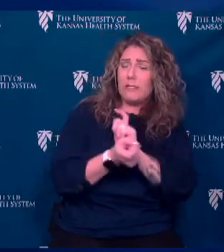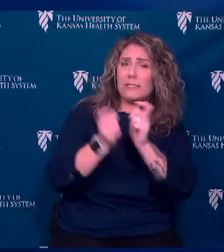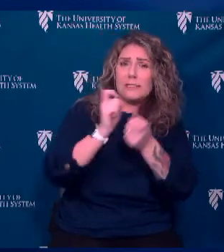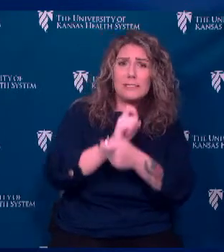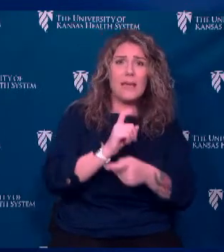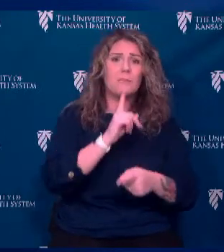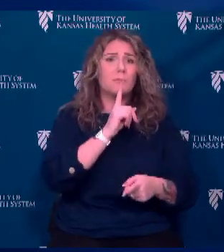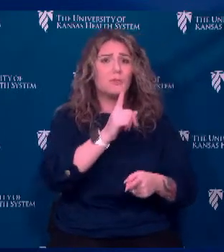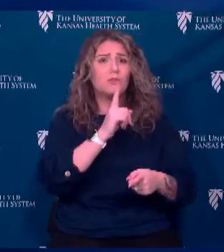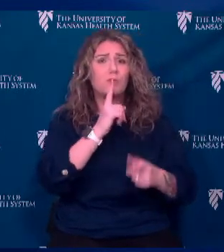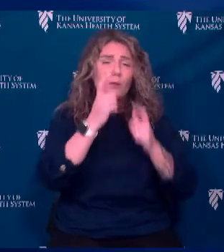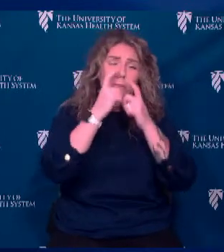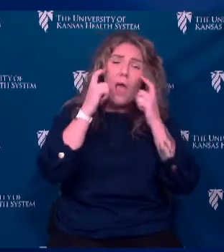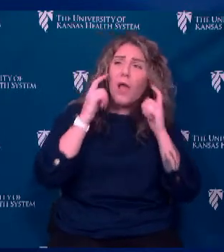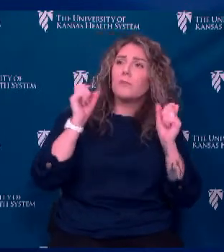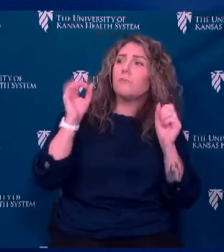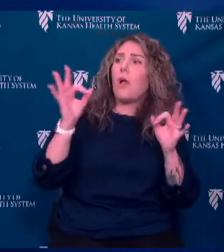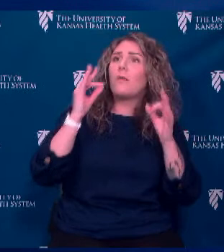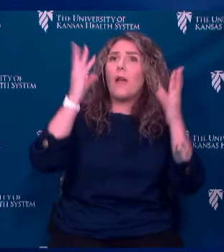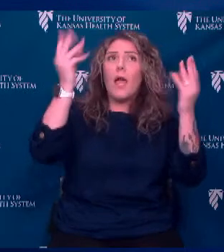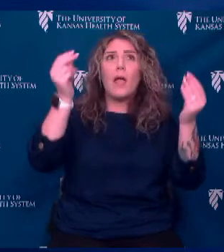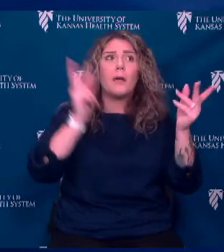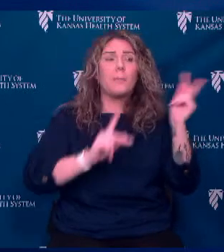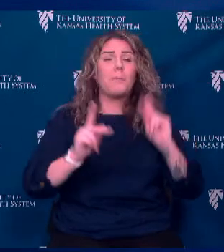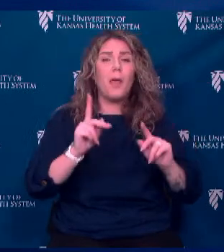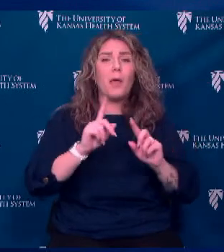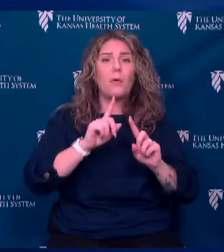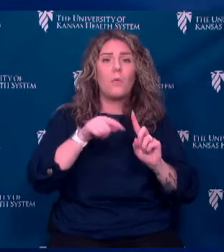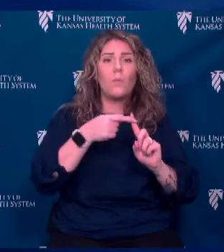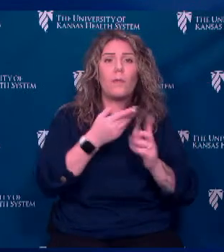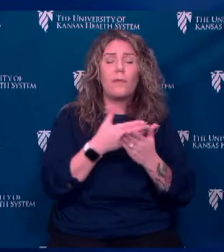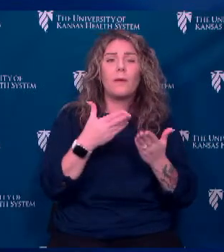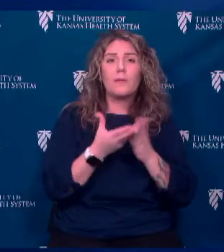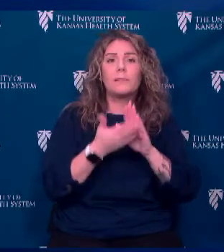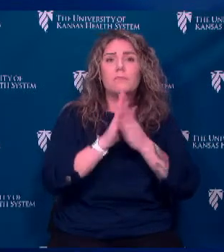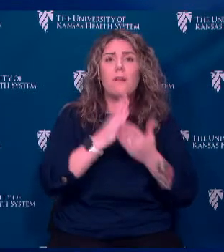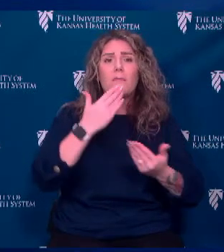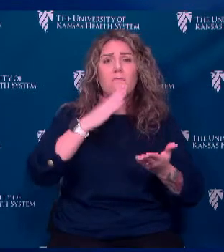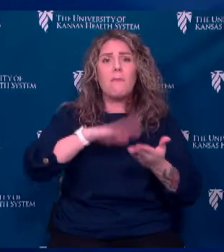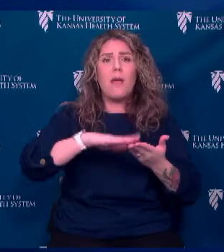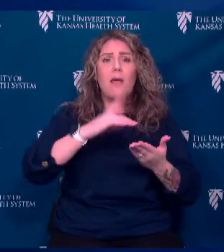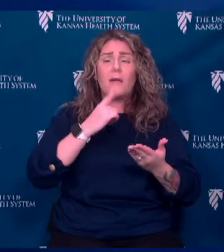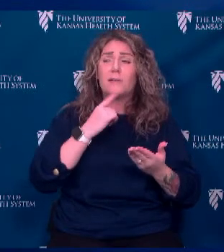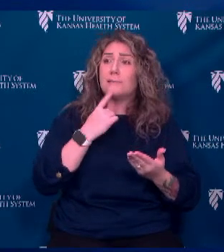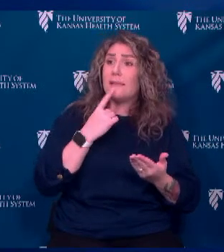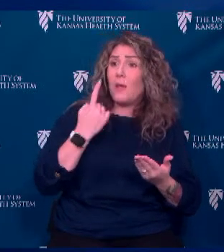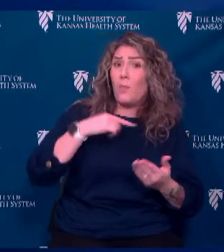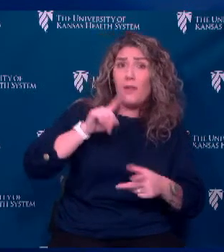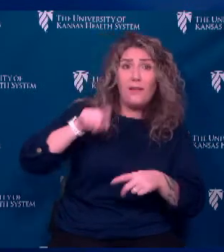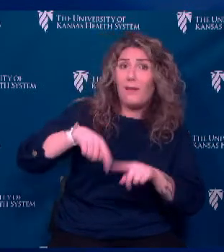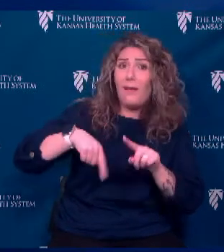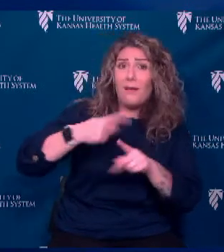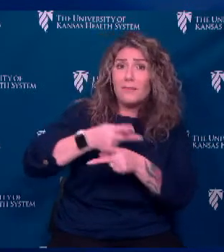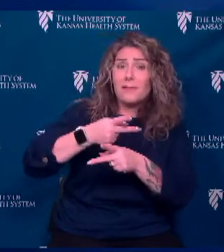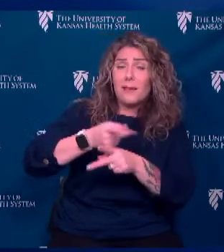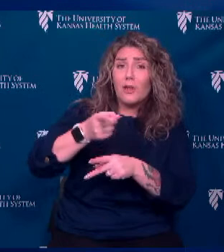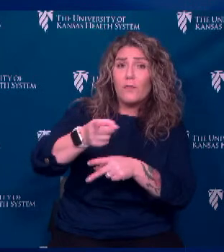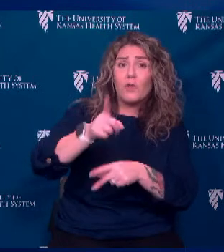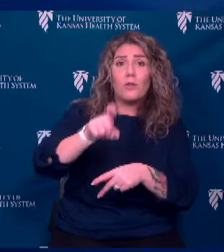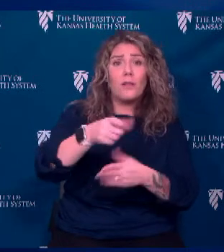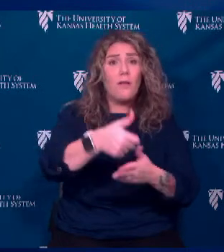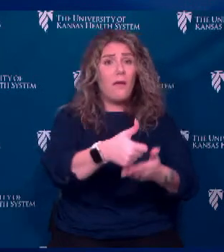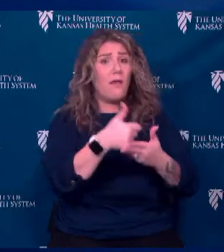off more often, get into public, go do stuff. When things get bad and the hospital starts saying, we can't take care of you, you got to help take care of